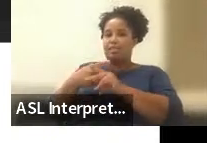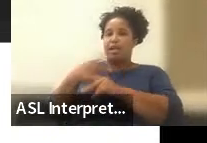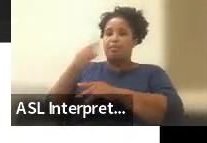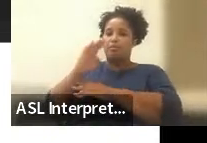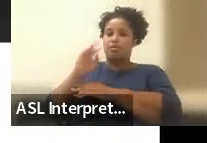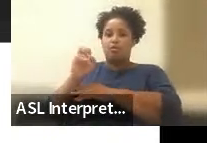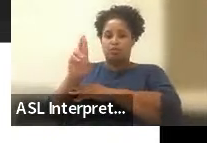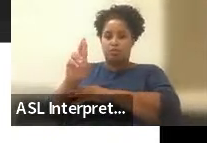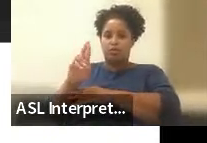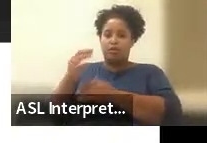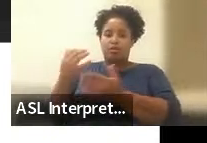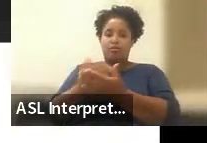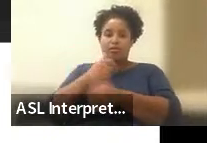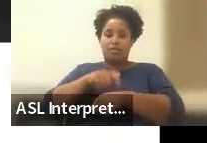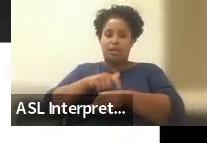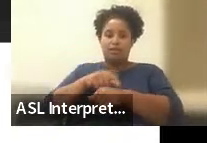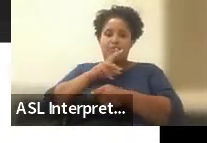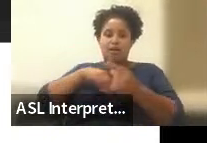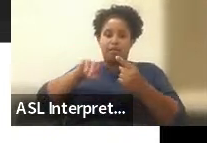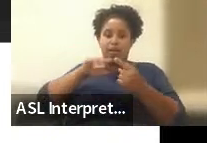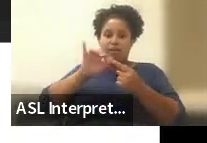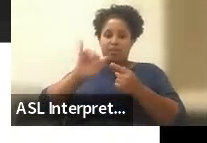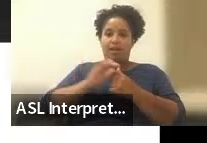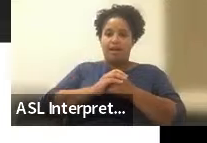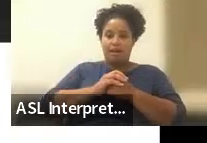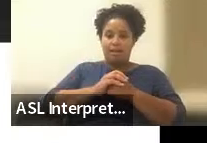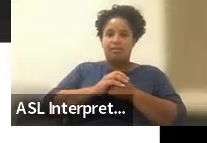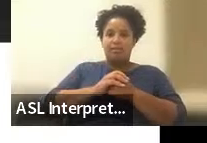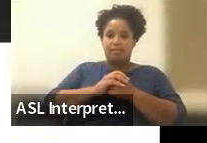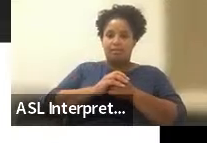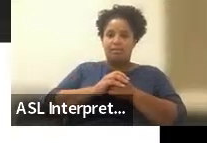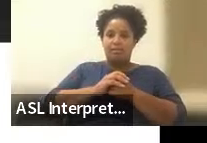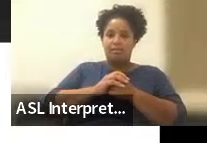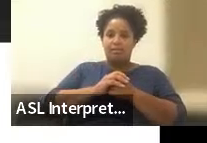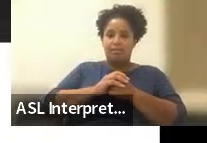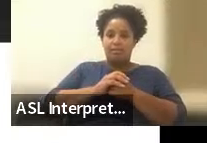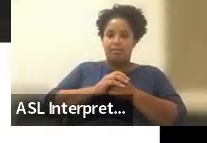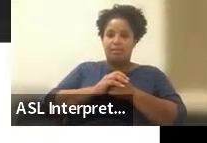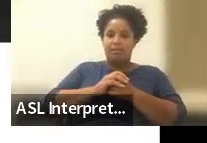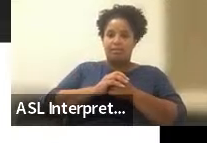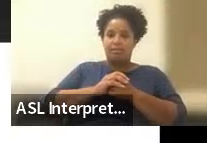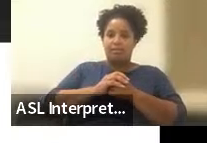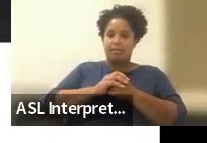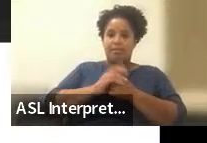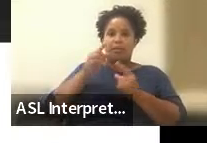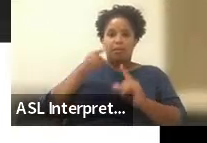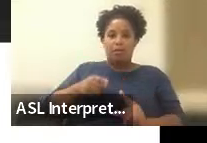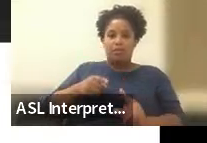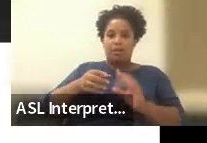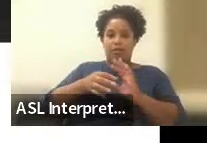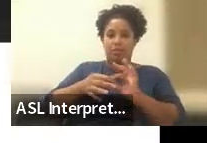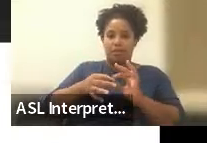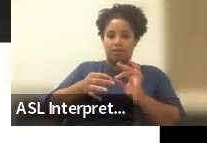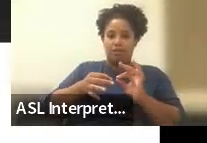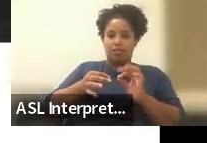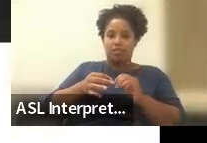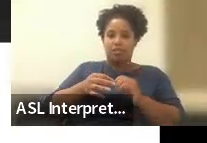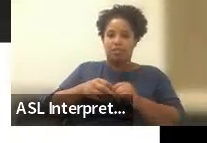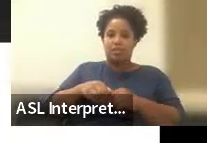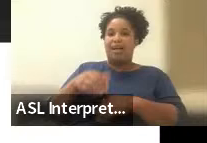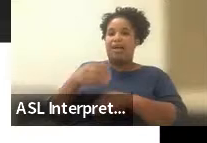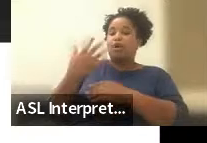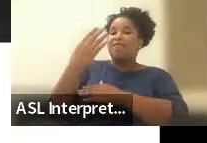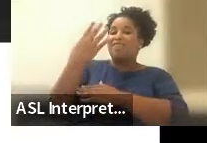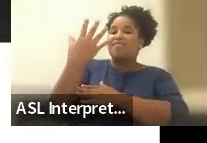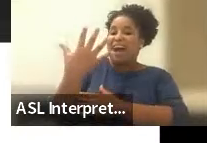So this is a good sort of lead into that conversation of some of the points that were made that people are reluctant to get boosters.